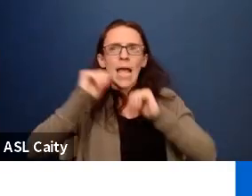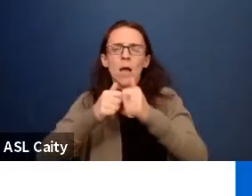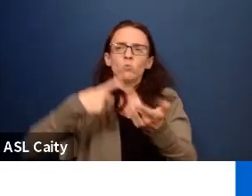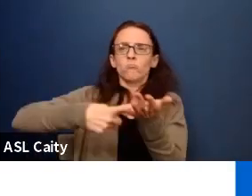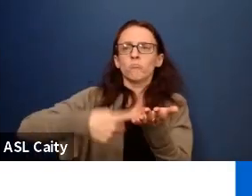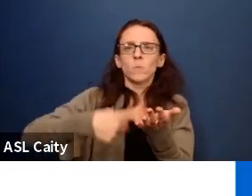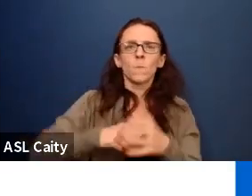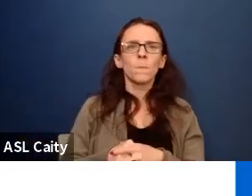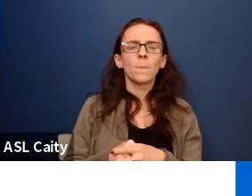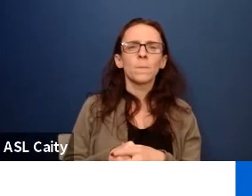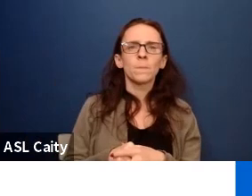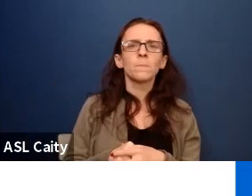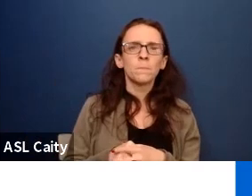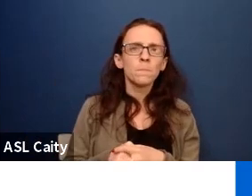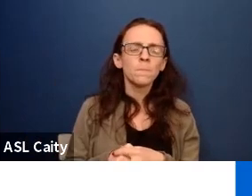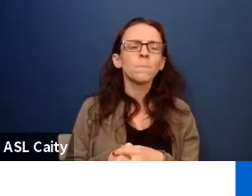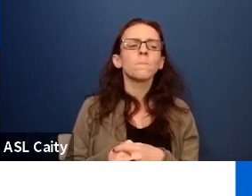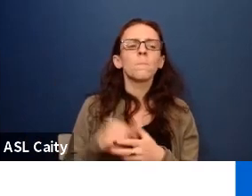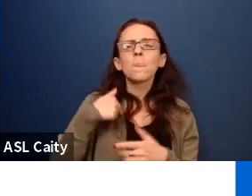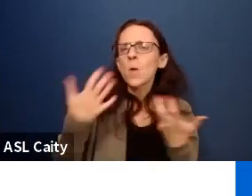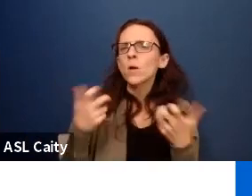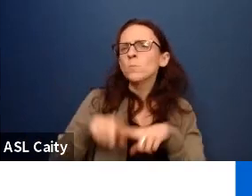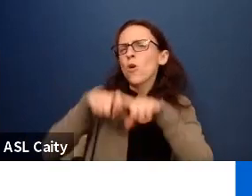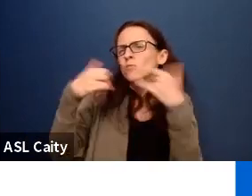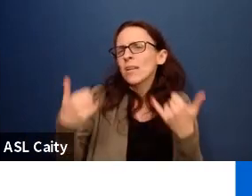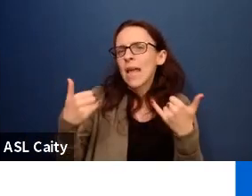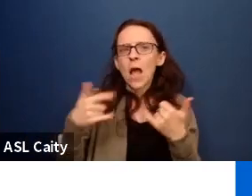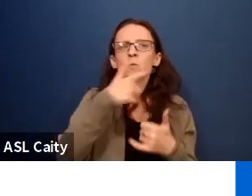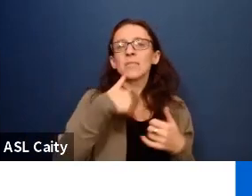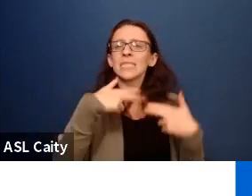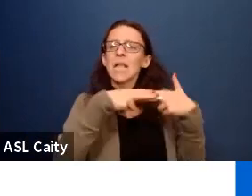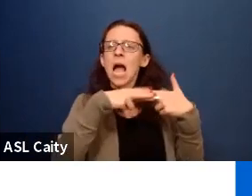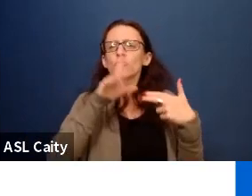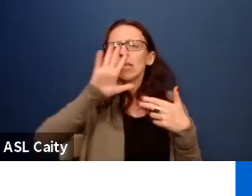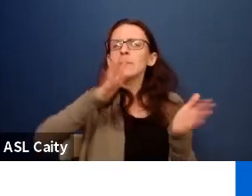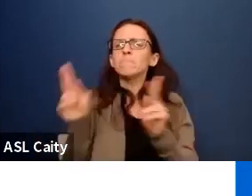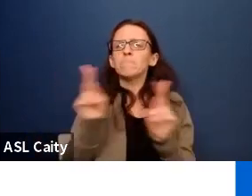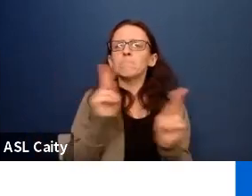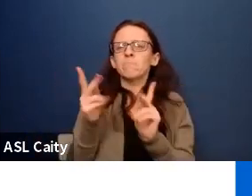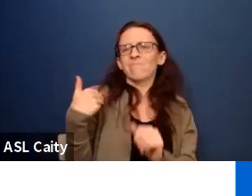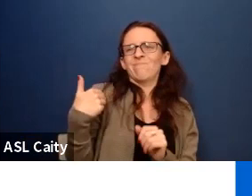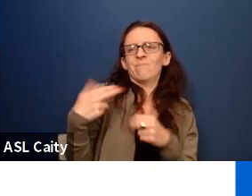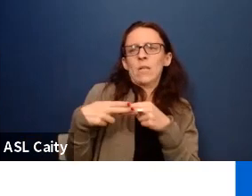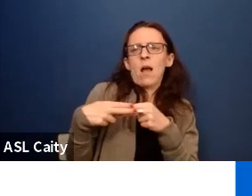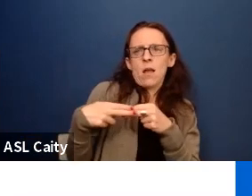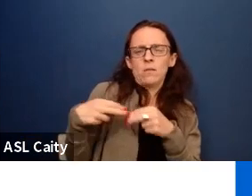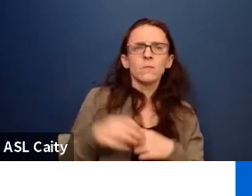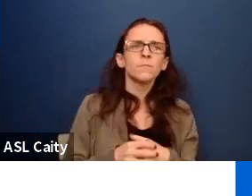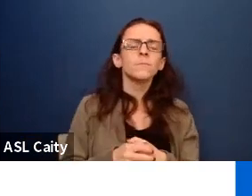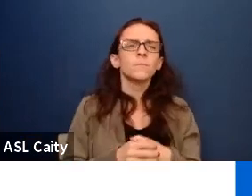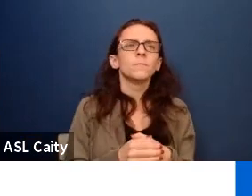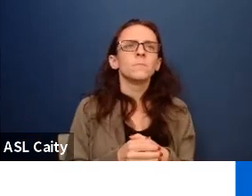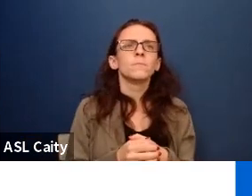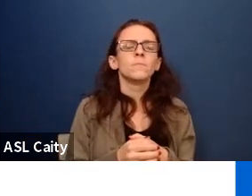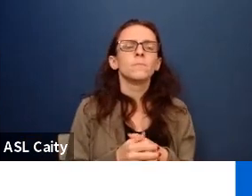Just want to pause for a moment on a very similar slide, but this is just the difference when